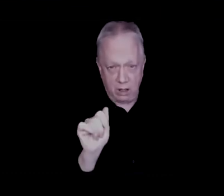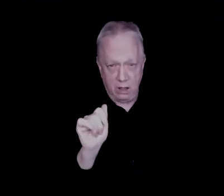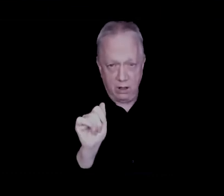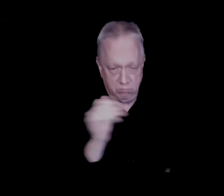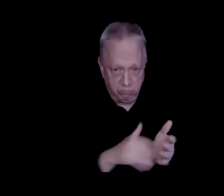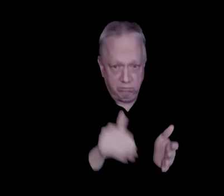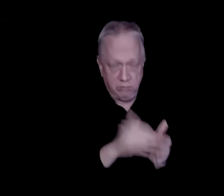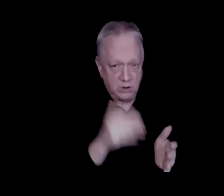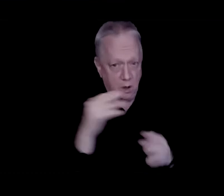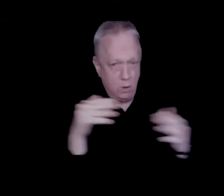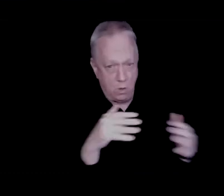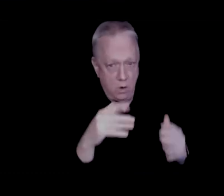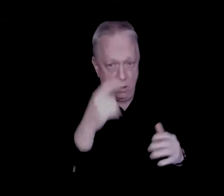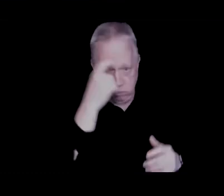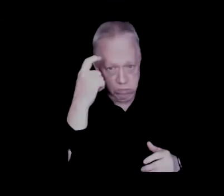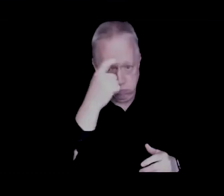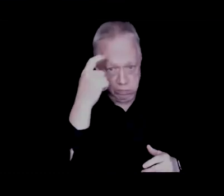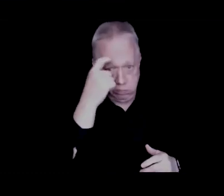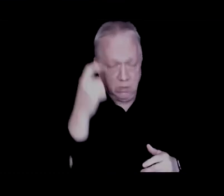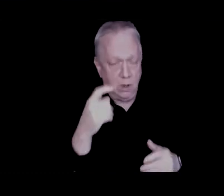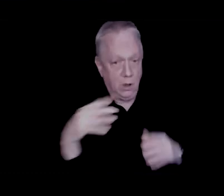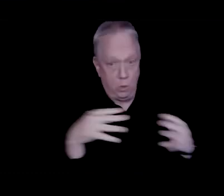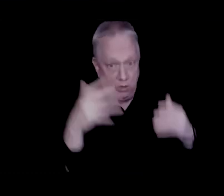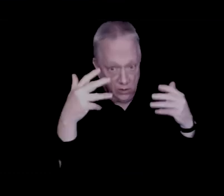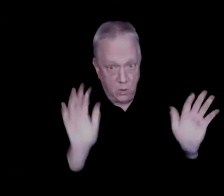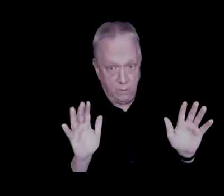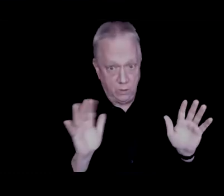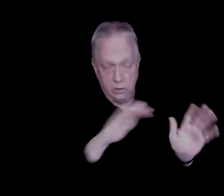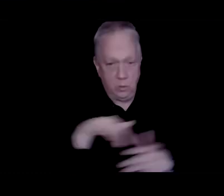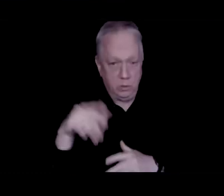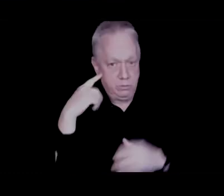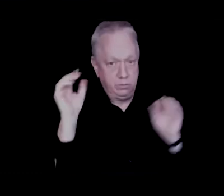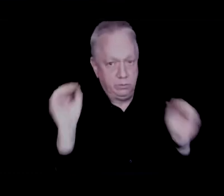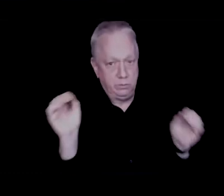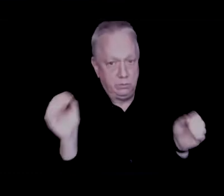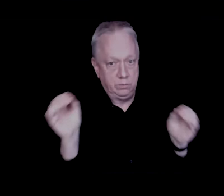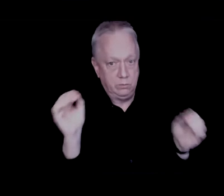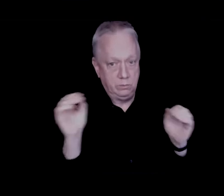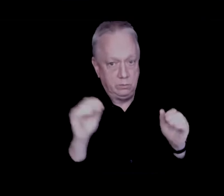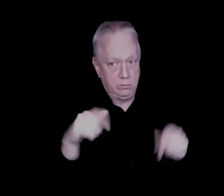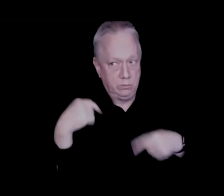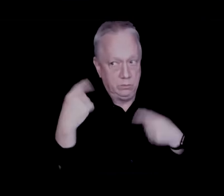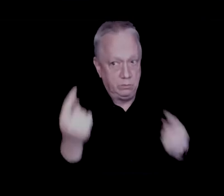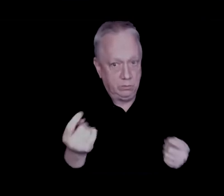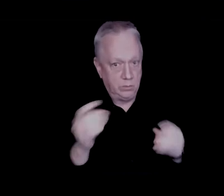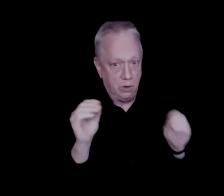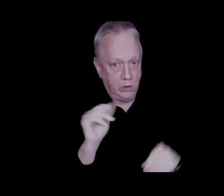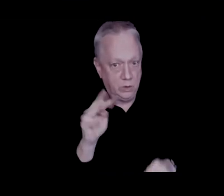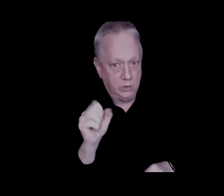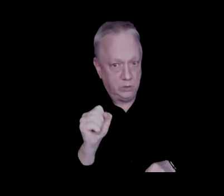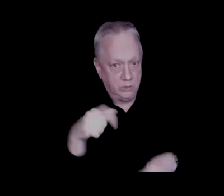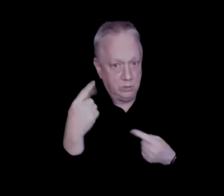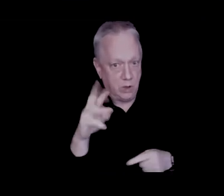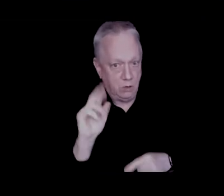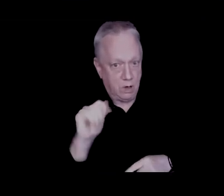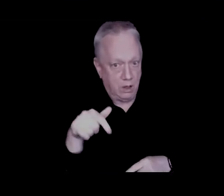the war in Raqqa. But when the war is finished, we don't have anything more. We don't have any news more of Raqqa,